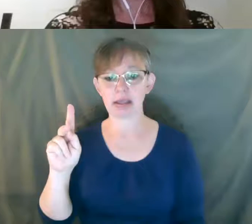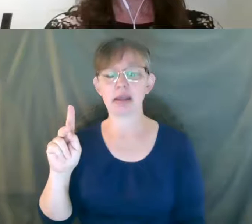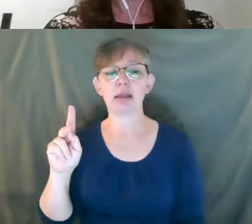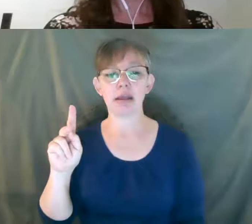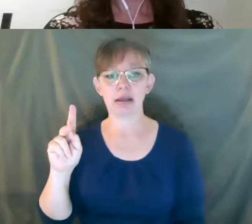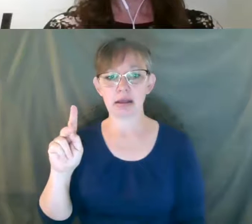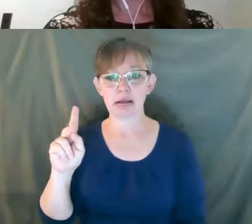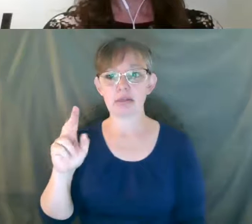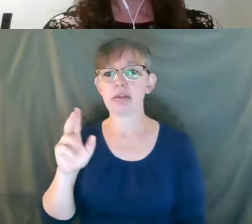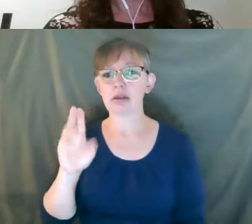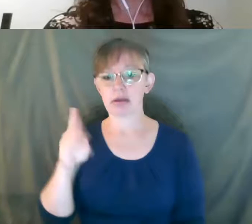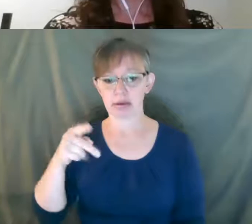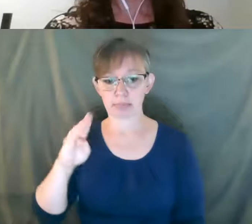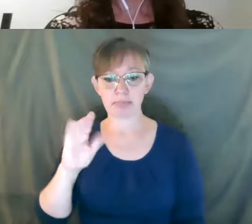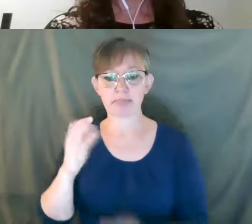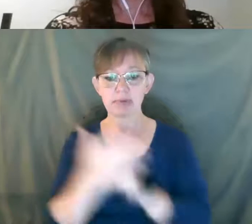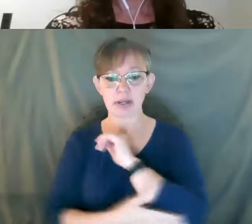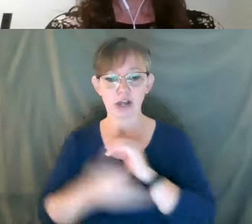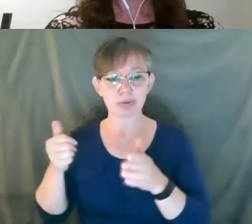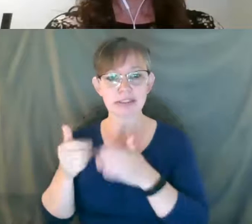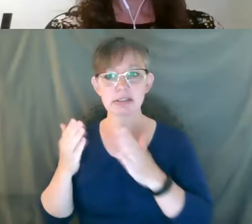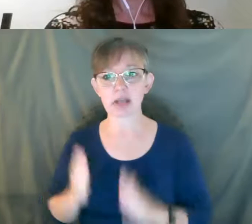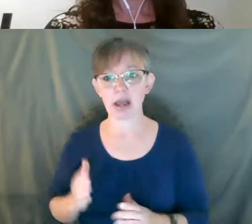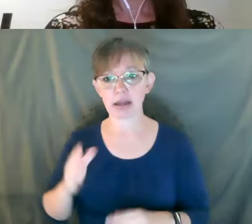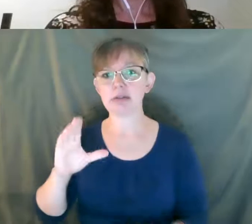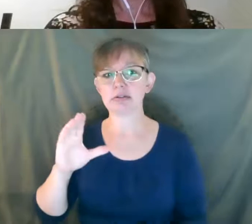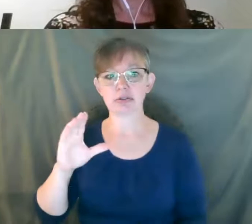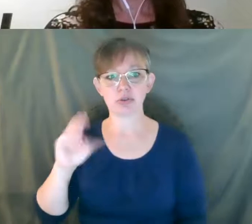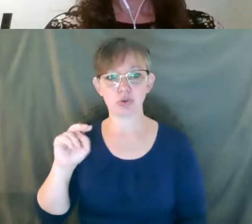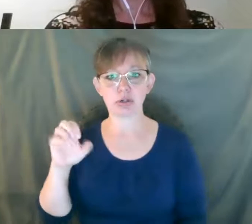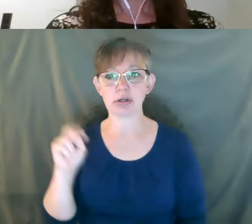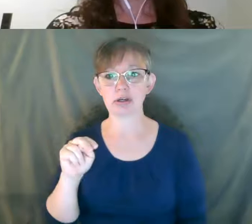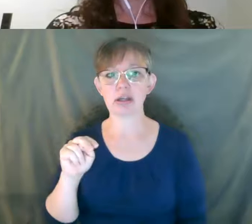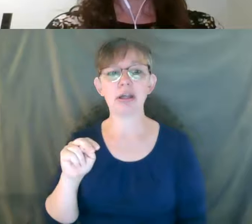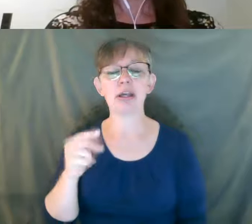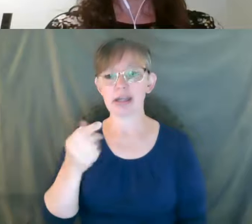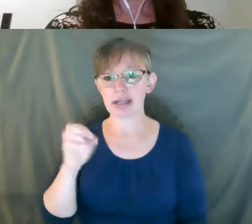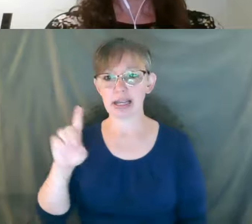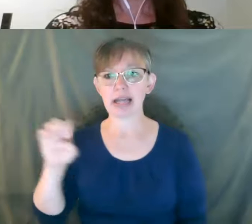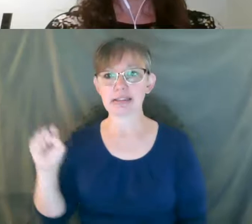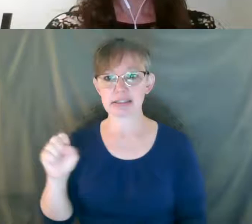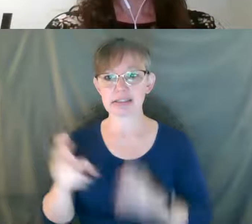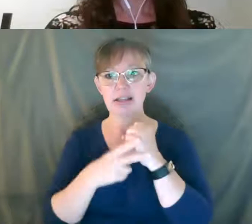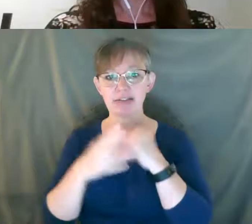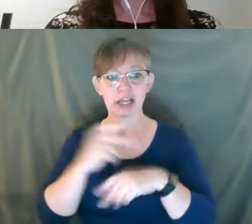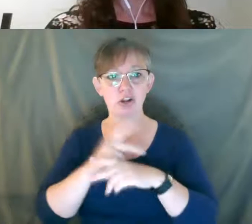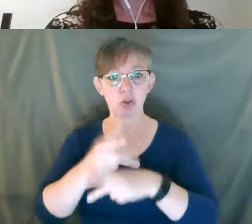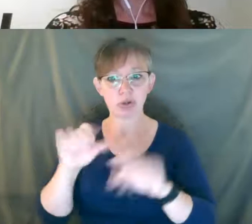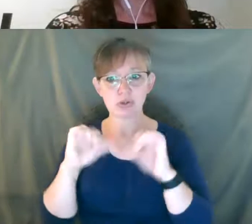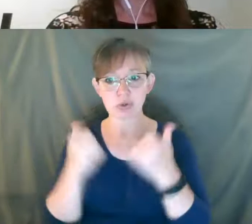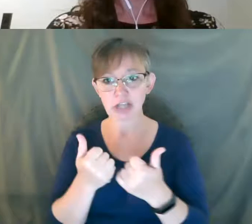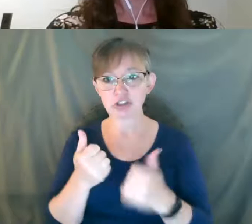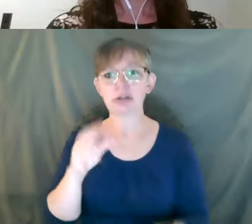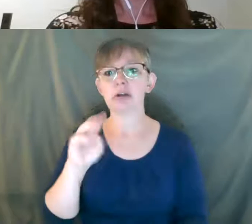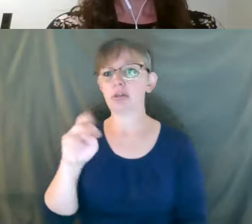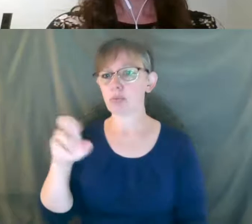Credit Union, Fulton Savings Bank, Geddes Federal Savings and Loan Association, the Marone Law